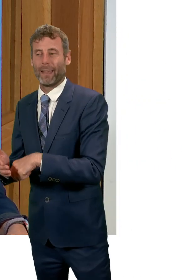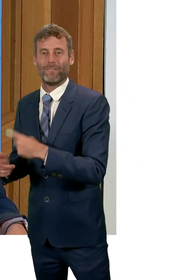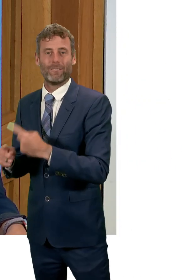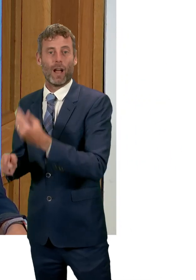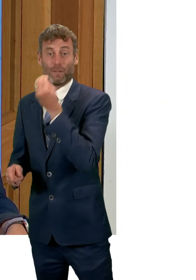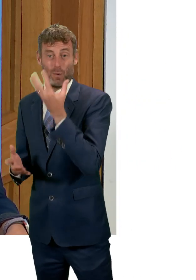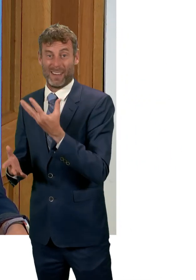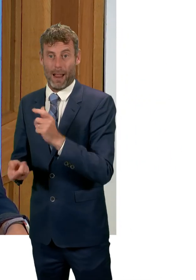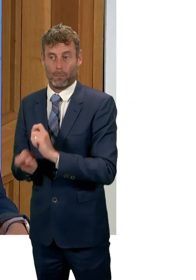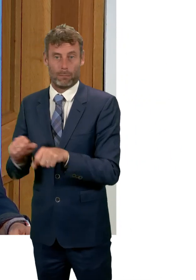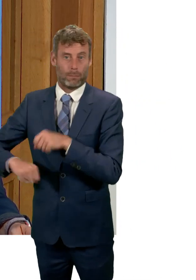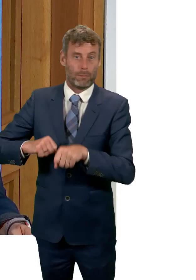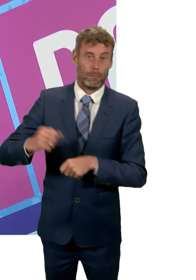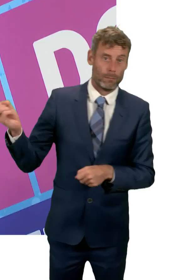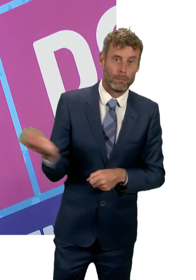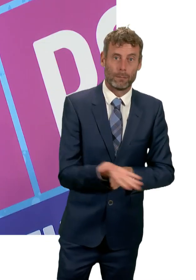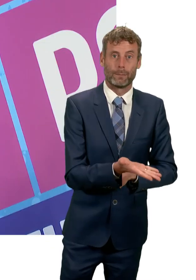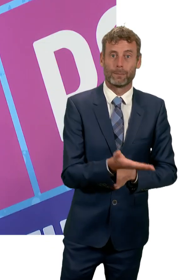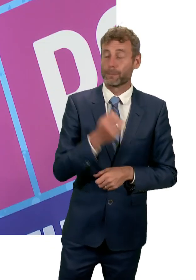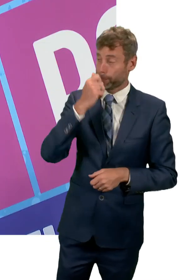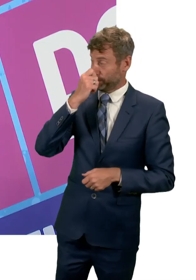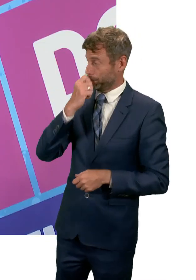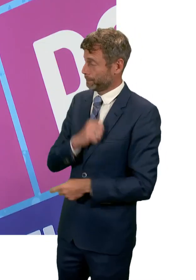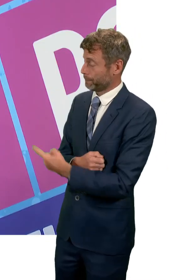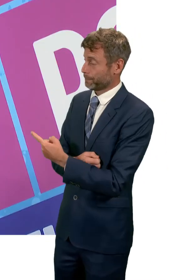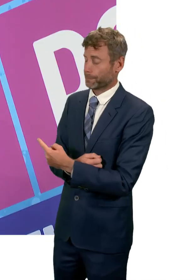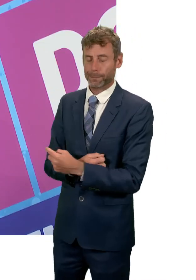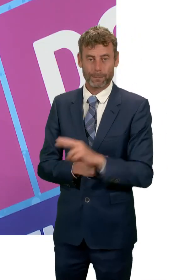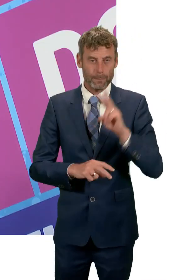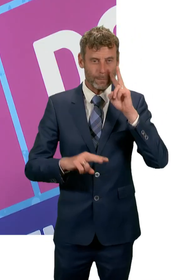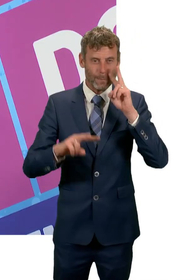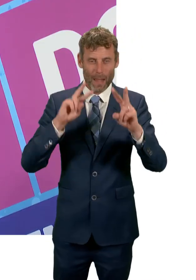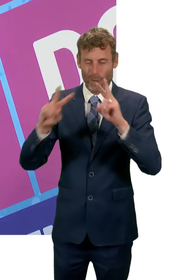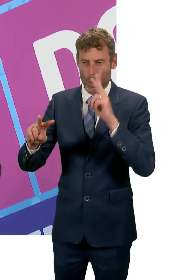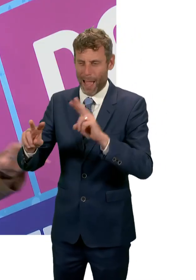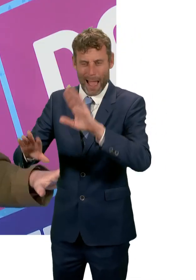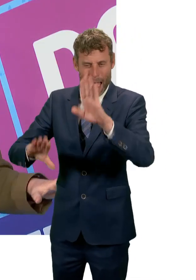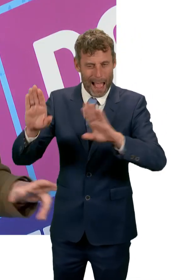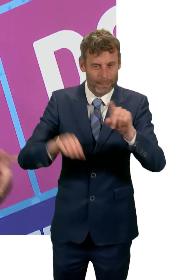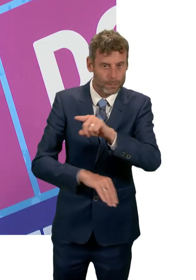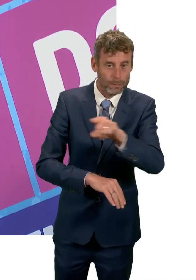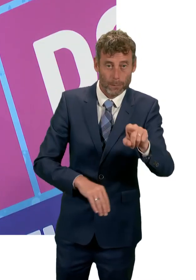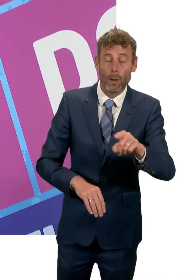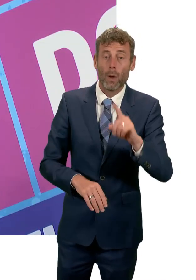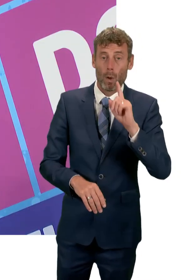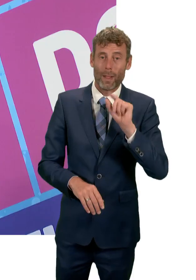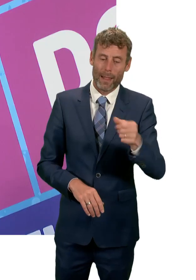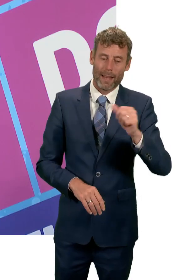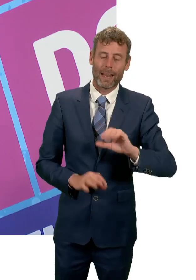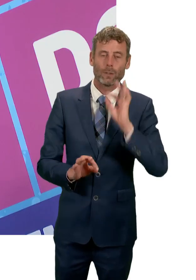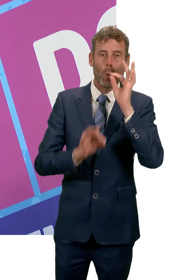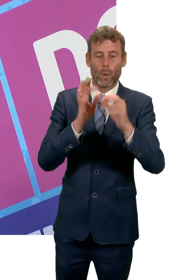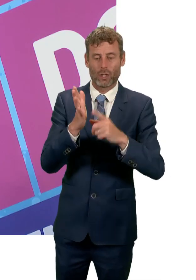Mm-hmm. Okay, I'm looking for other hands before I come to a couple of questions about lab-grown food and